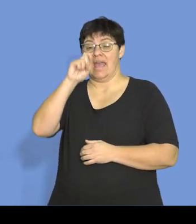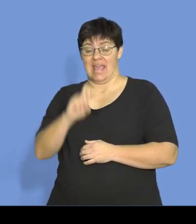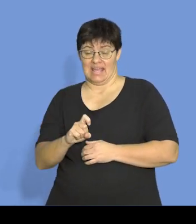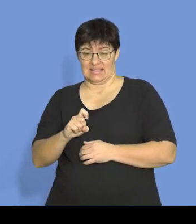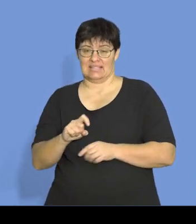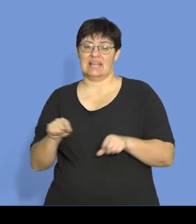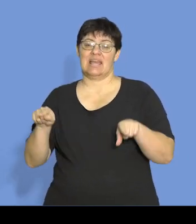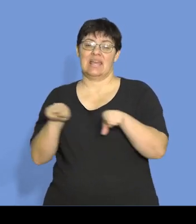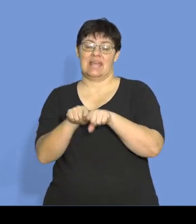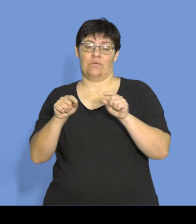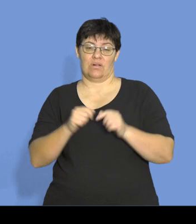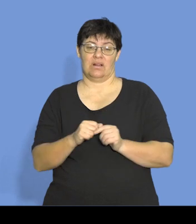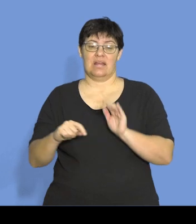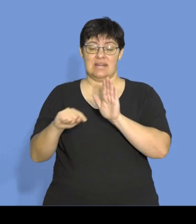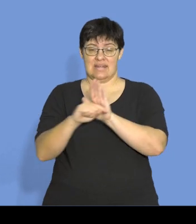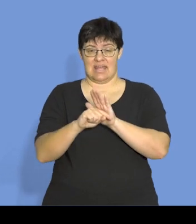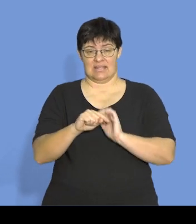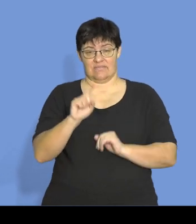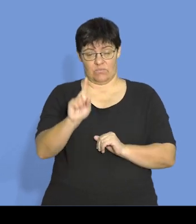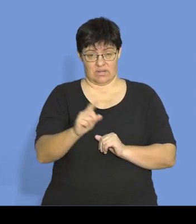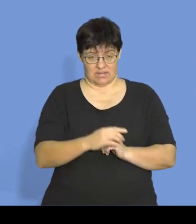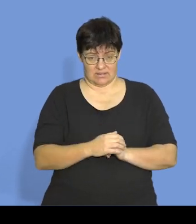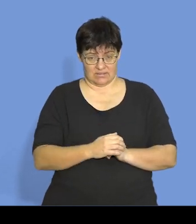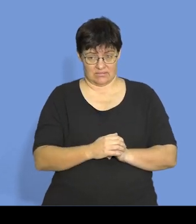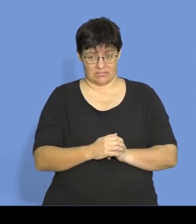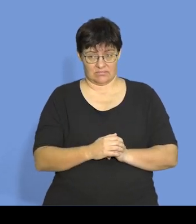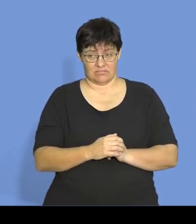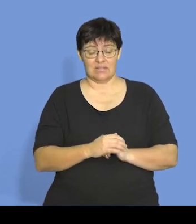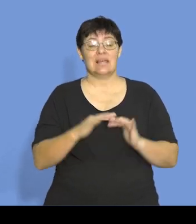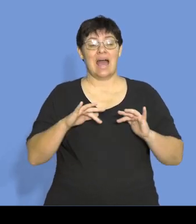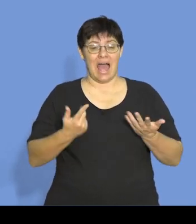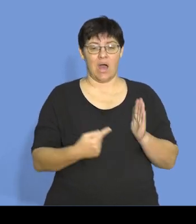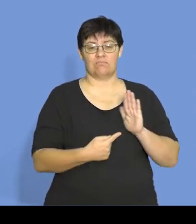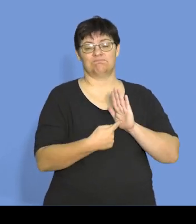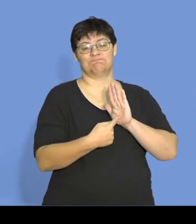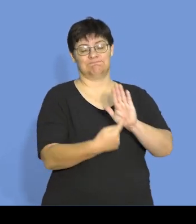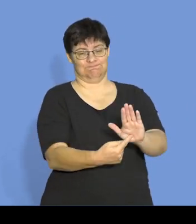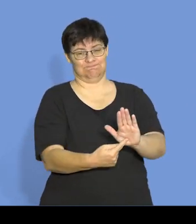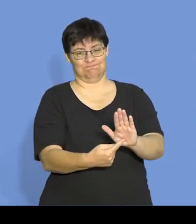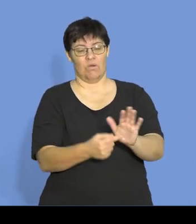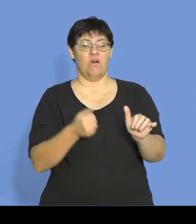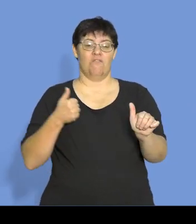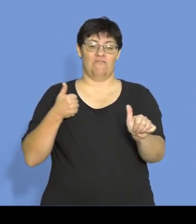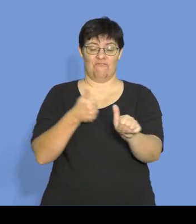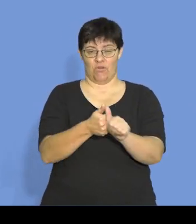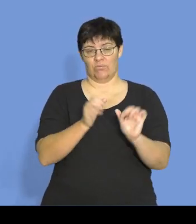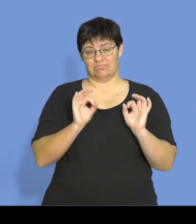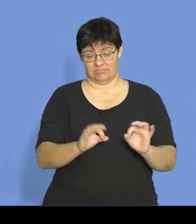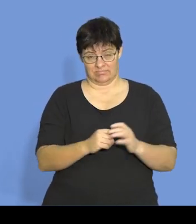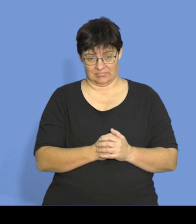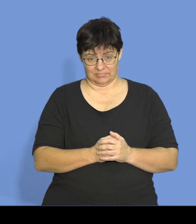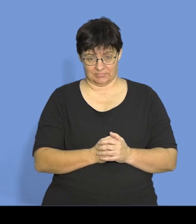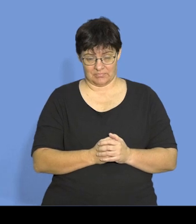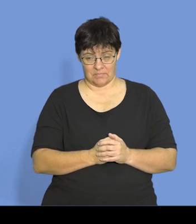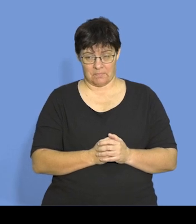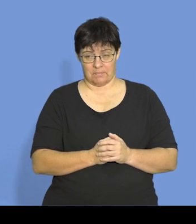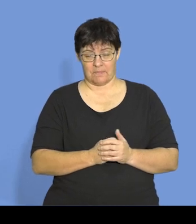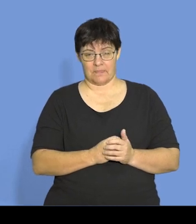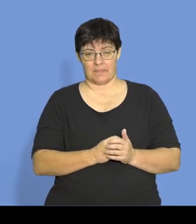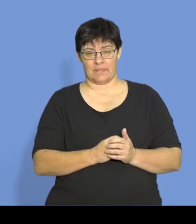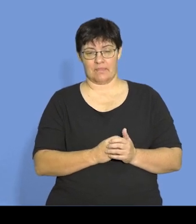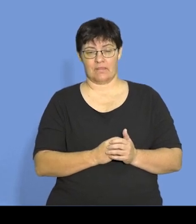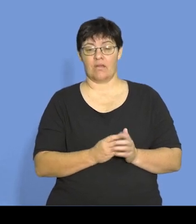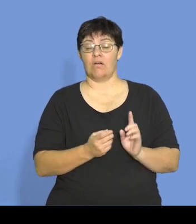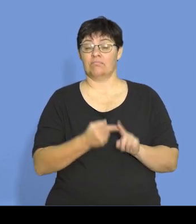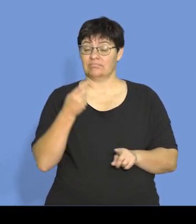x is equal to negative 1. So this is how you then follow it in terms of writing your solution.